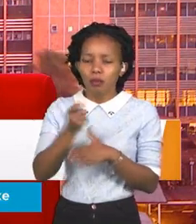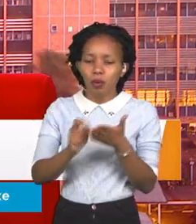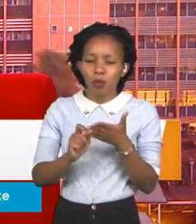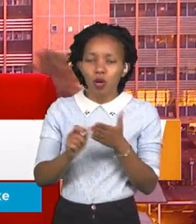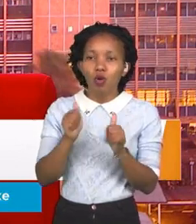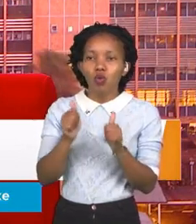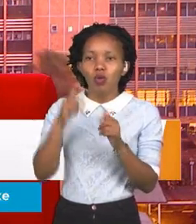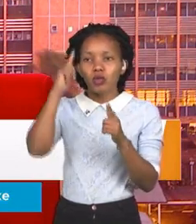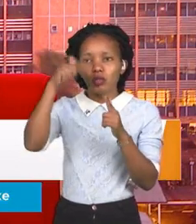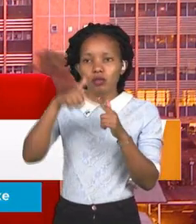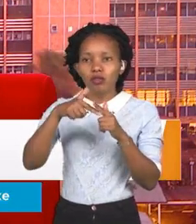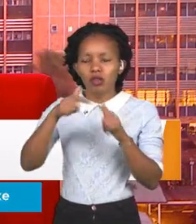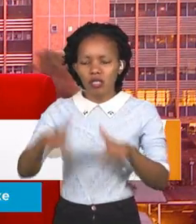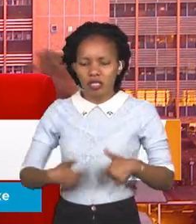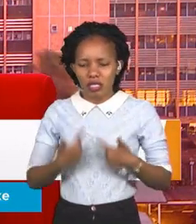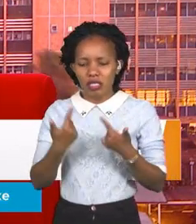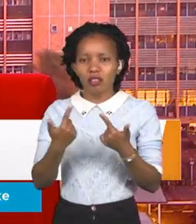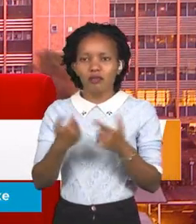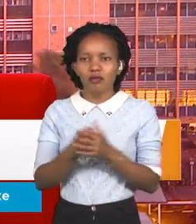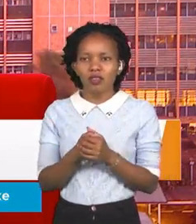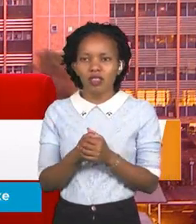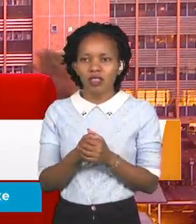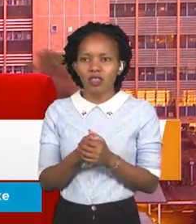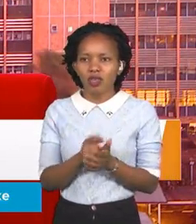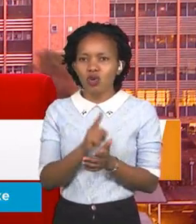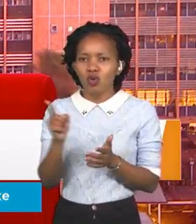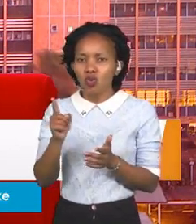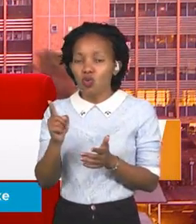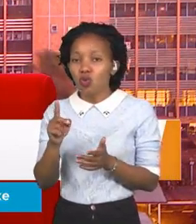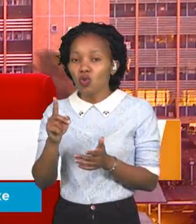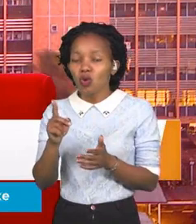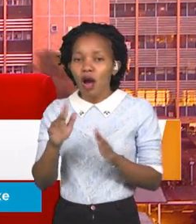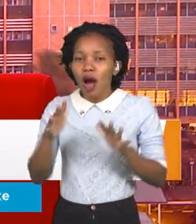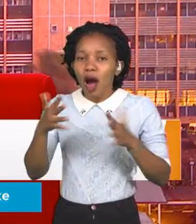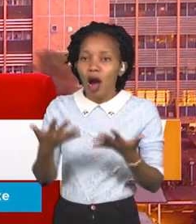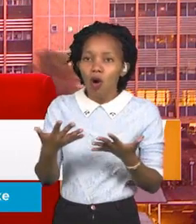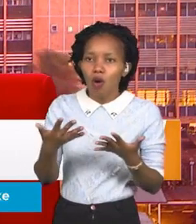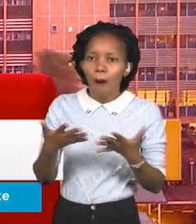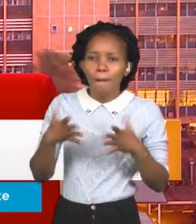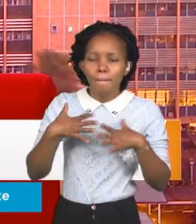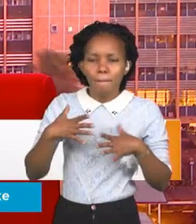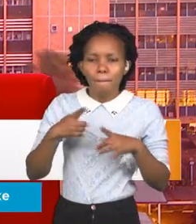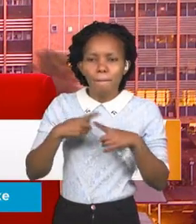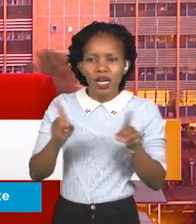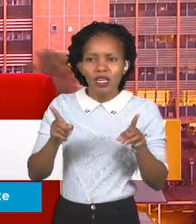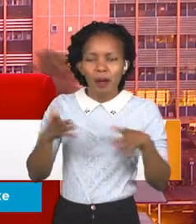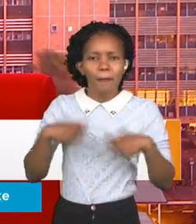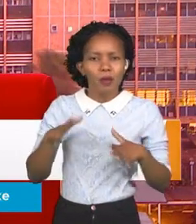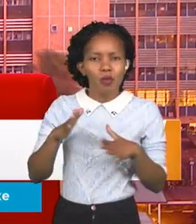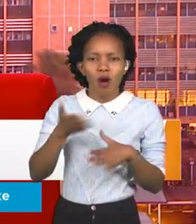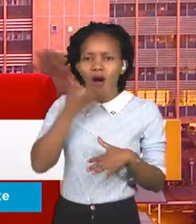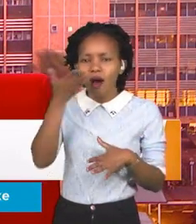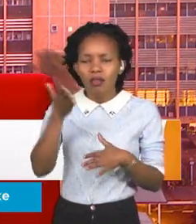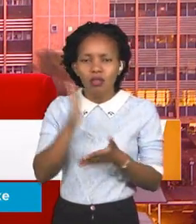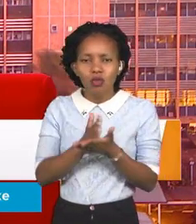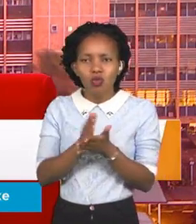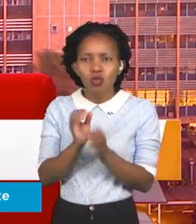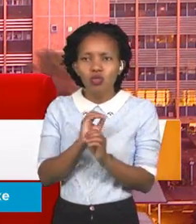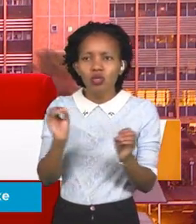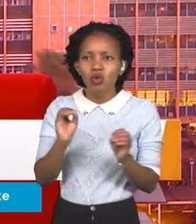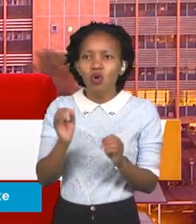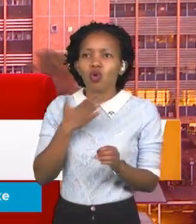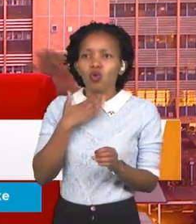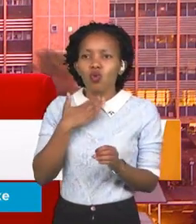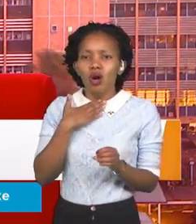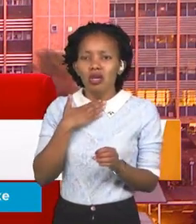is aimed at self evaluation. Mm-hmm. How do you react? But most of us don't answer them with honesty. Mm-hmm. You want